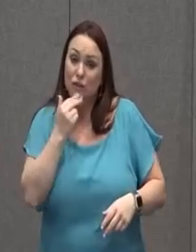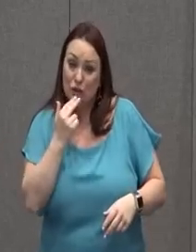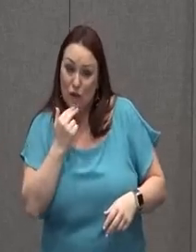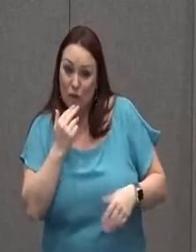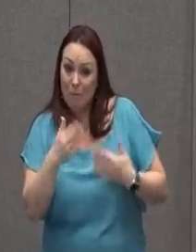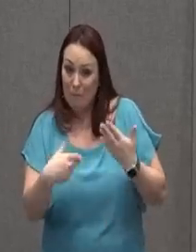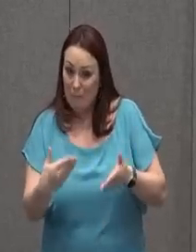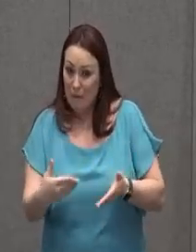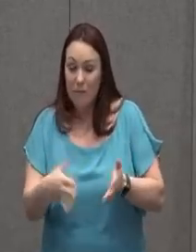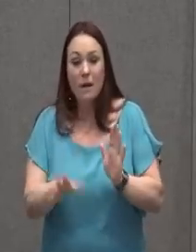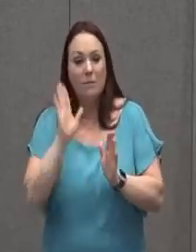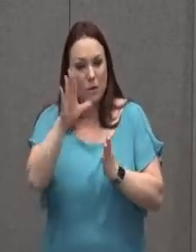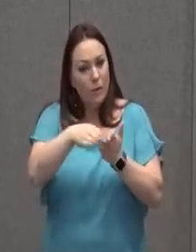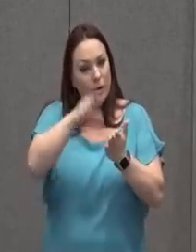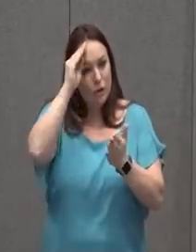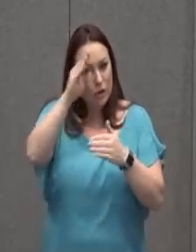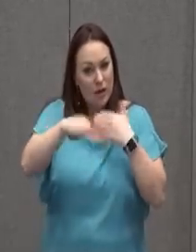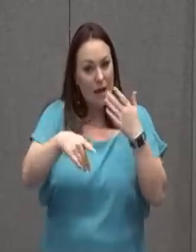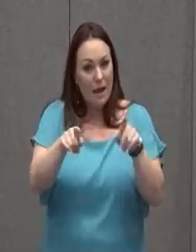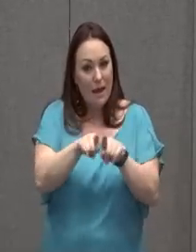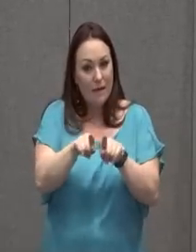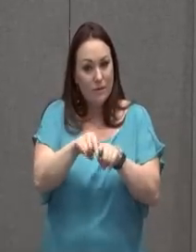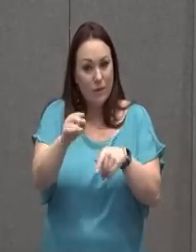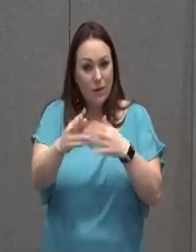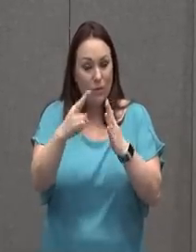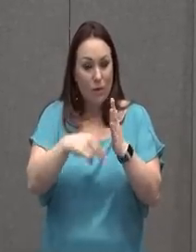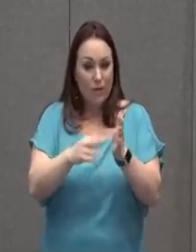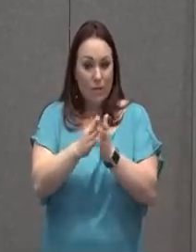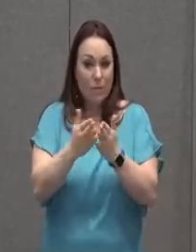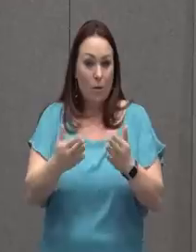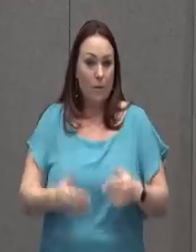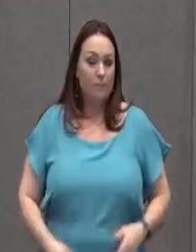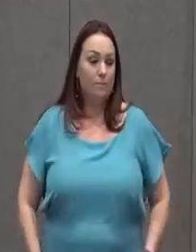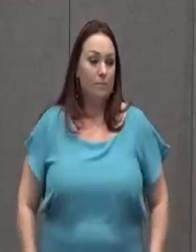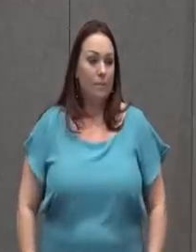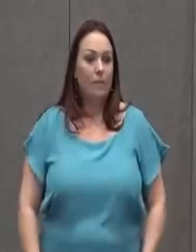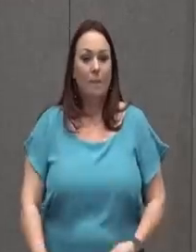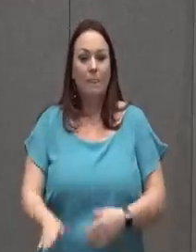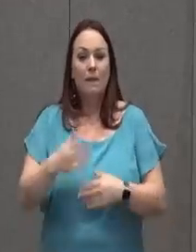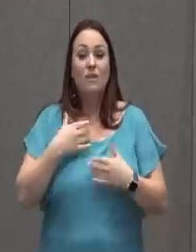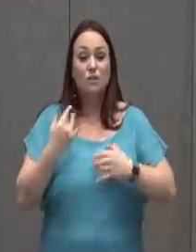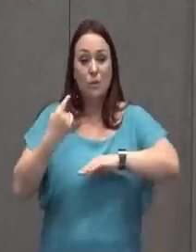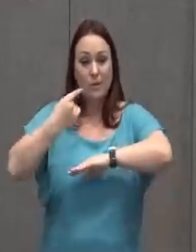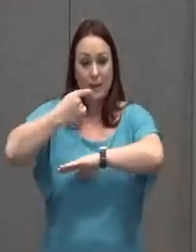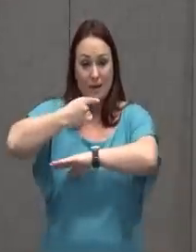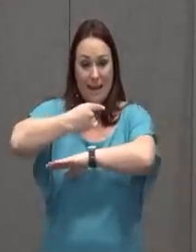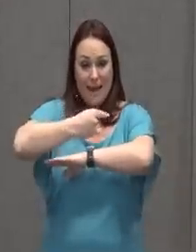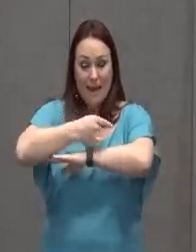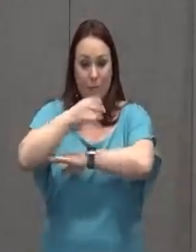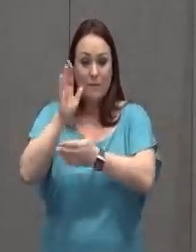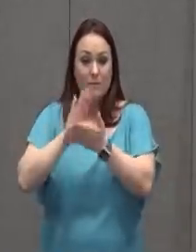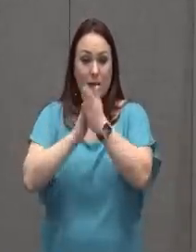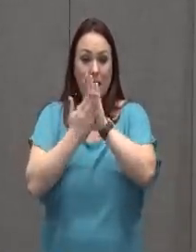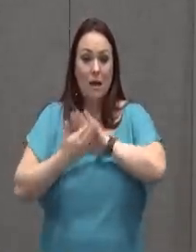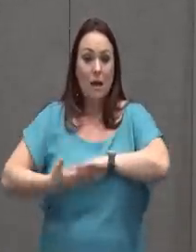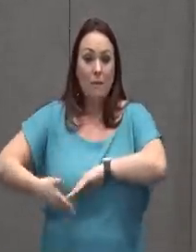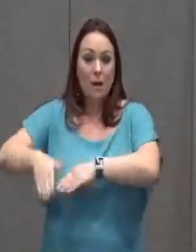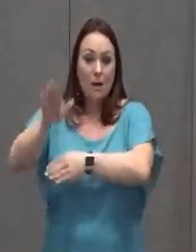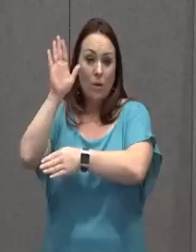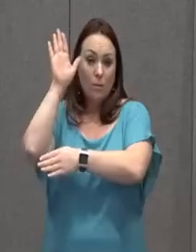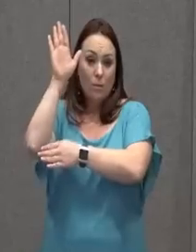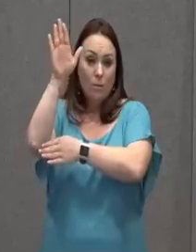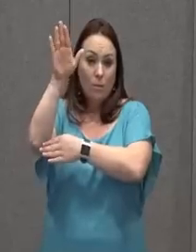as we read the book. I'm going to go on. Salt or sugar, okay. It was late in the day when they departed. Long shadows